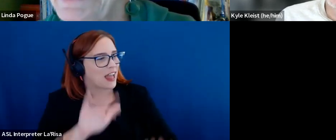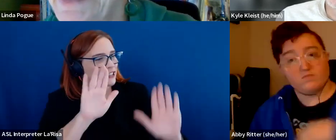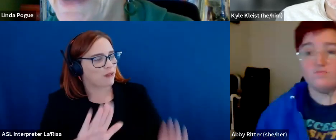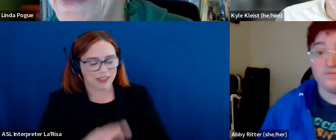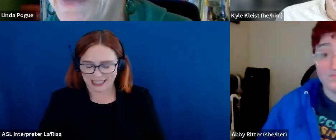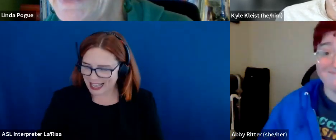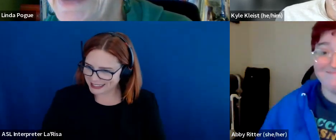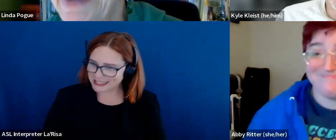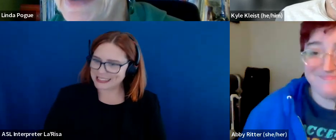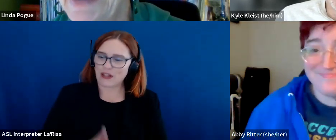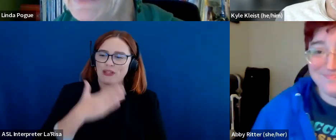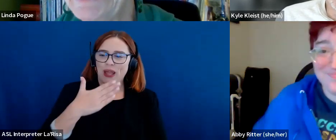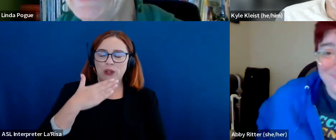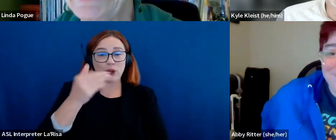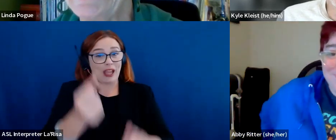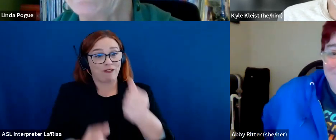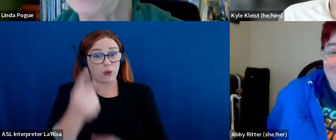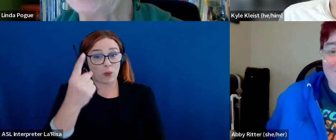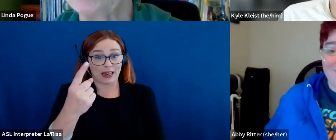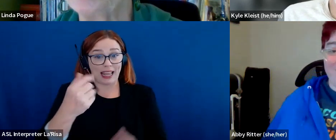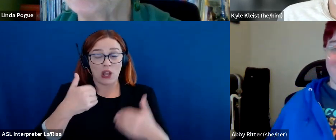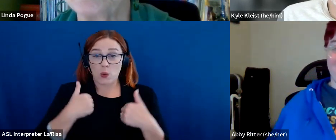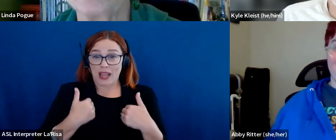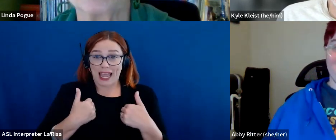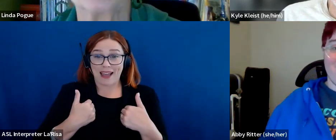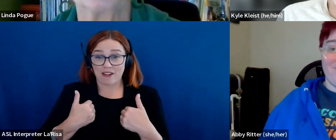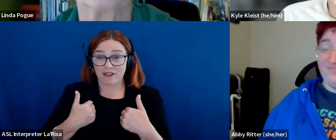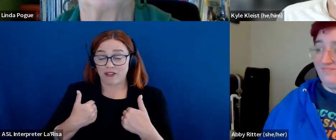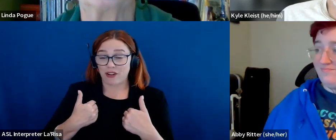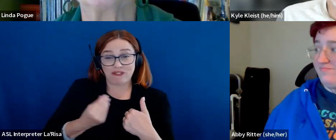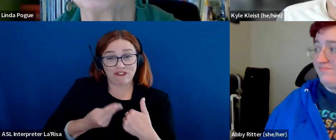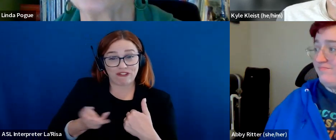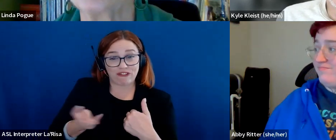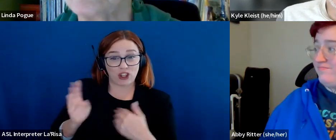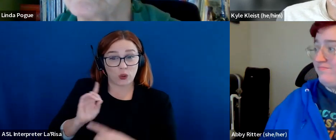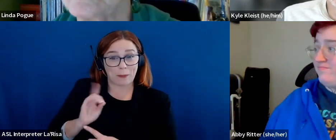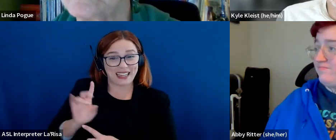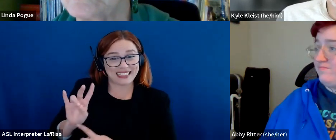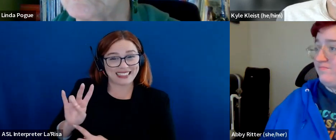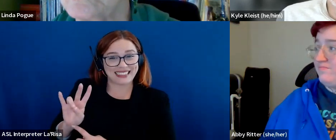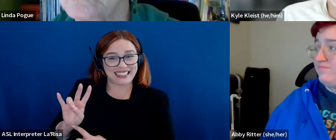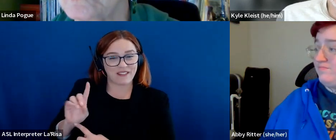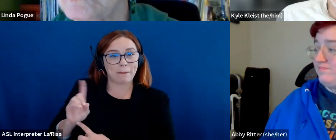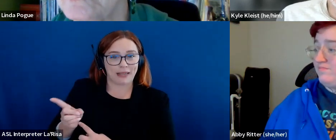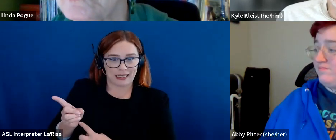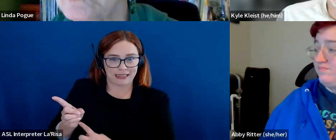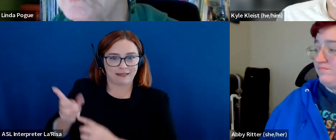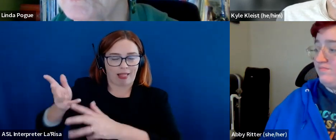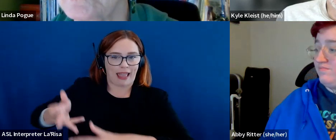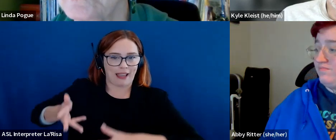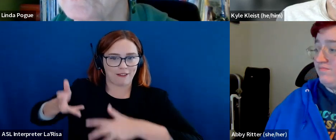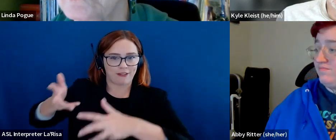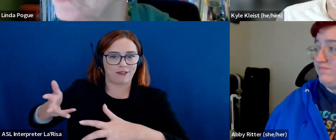yes, thank you, everyone. We have just a few minutes, about 7 minutes to go. I'd just like